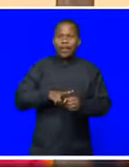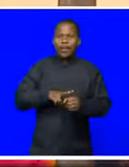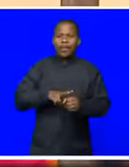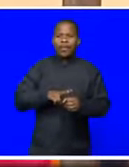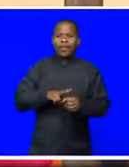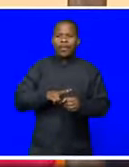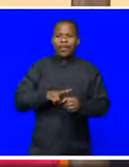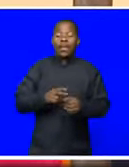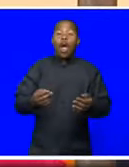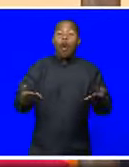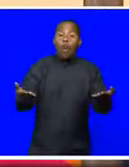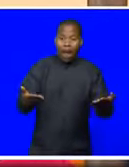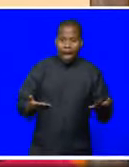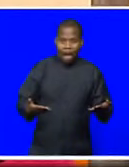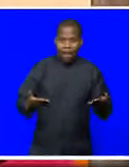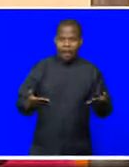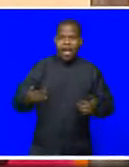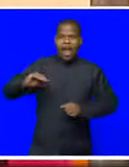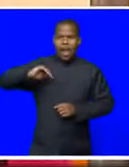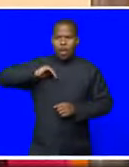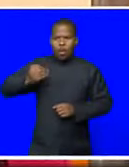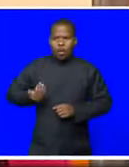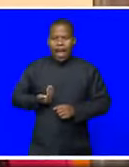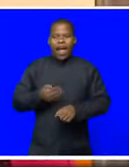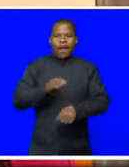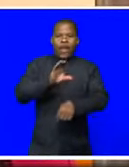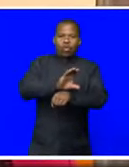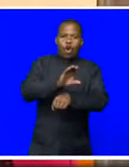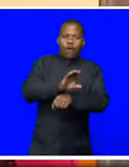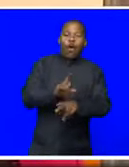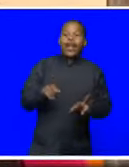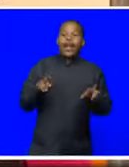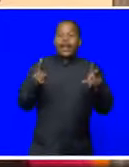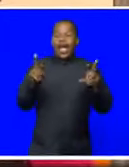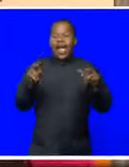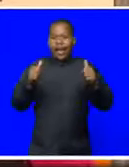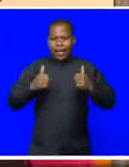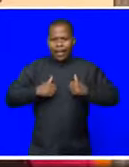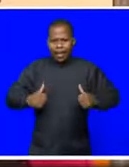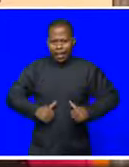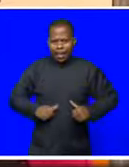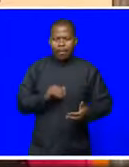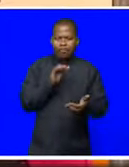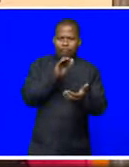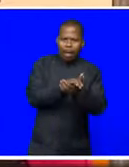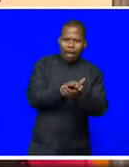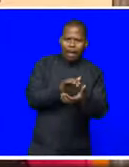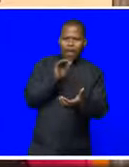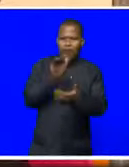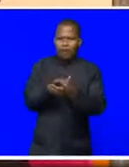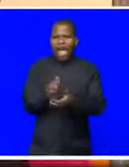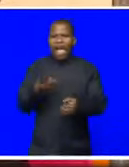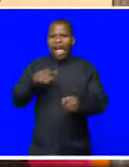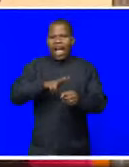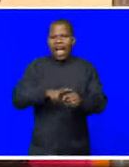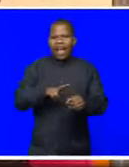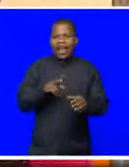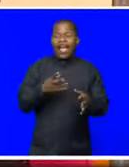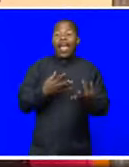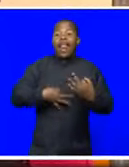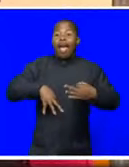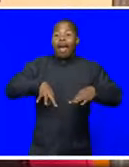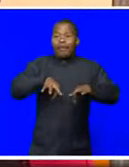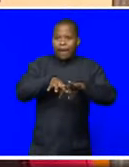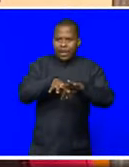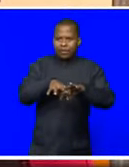welcome to Bomage Bemenyano, their families and the entire church fraternity